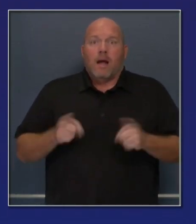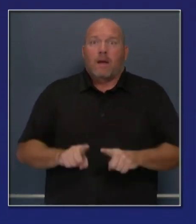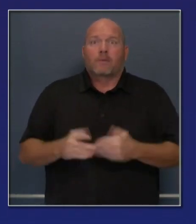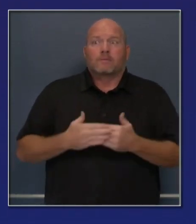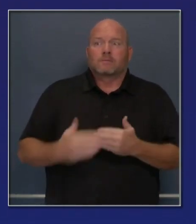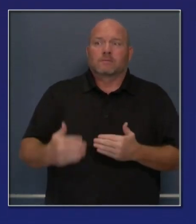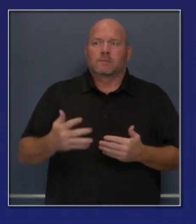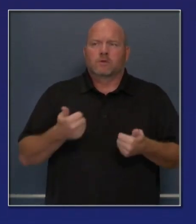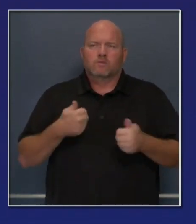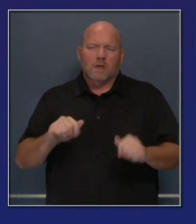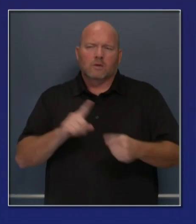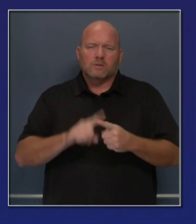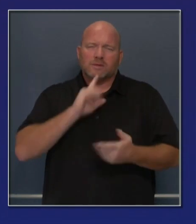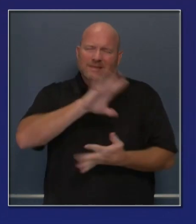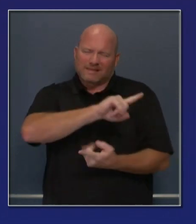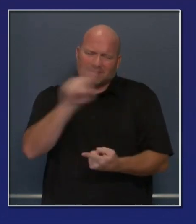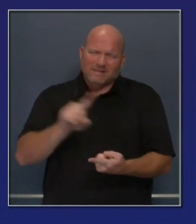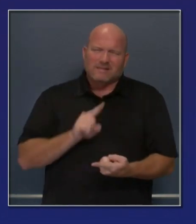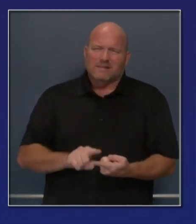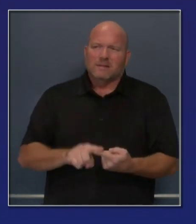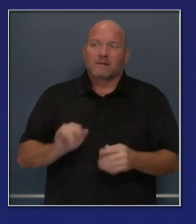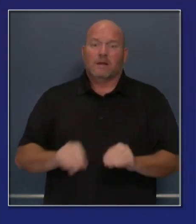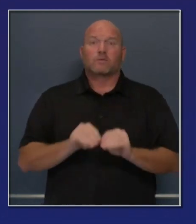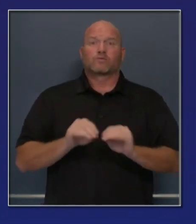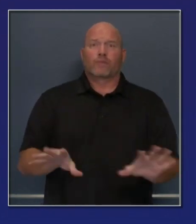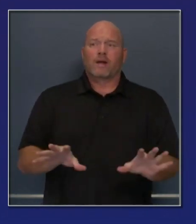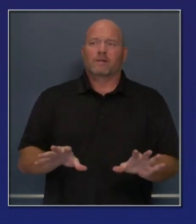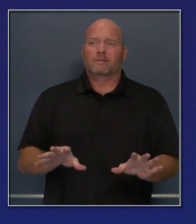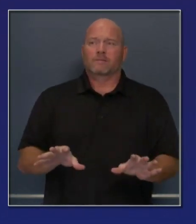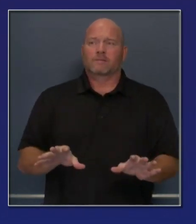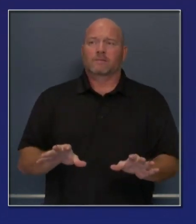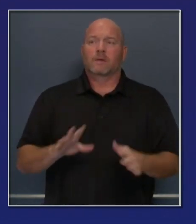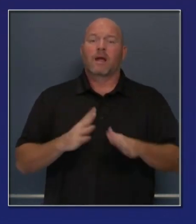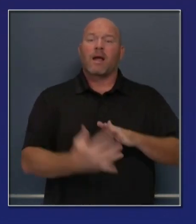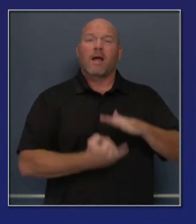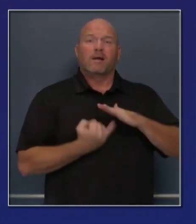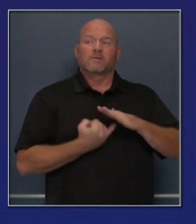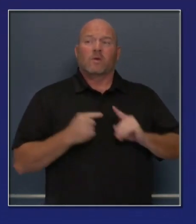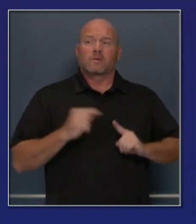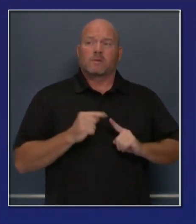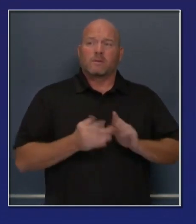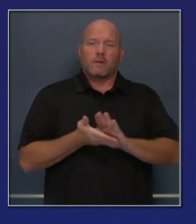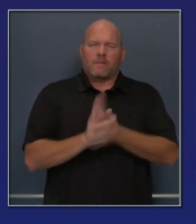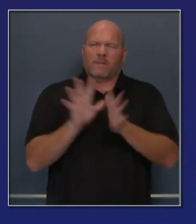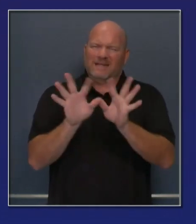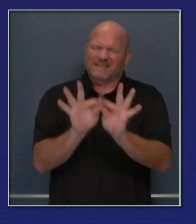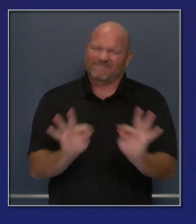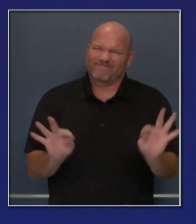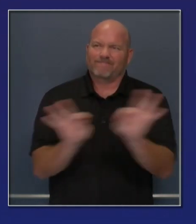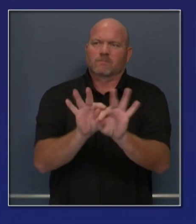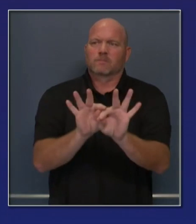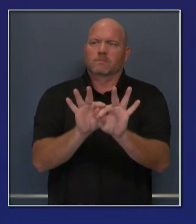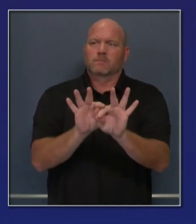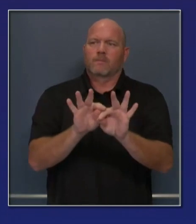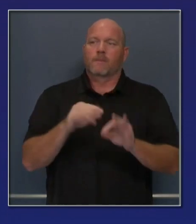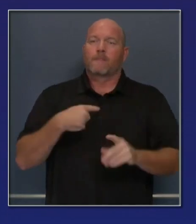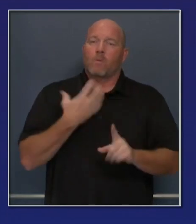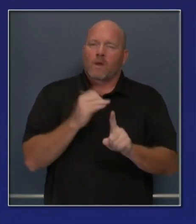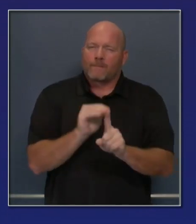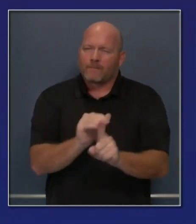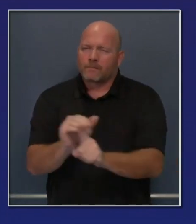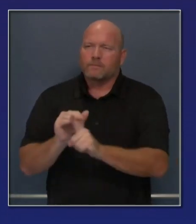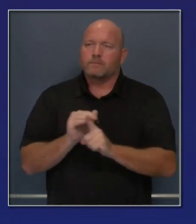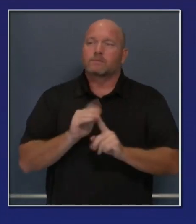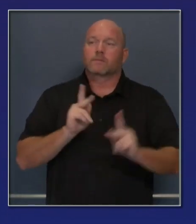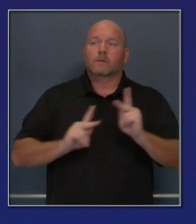this virus, in order to mitigate the spread of this virus, quarantine and isolation become essential. And I just want to remind people some of the work that's been